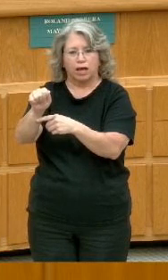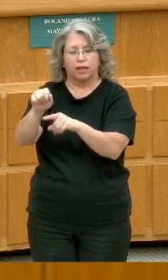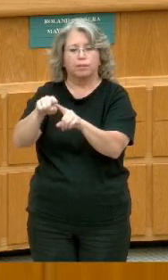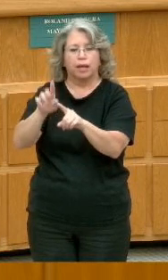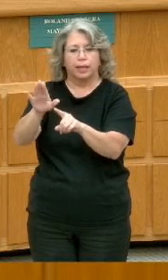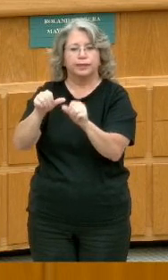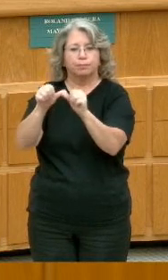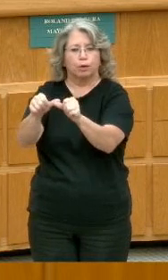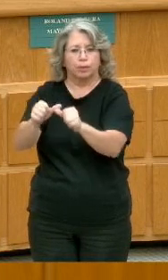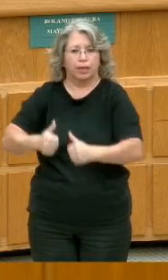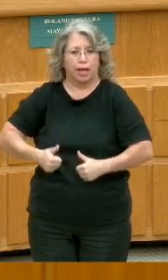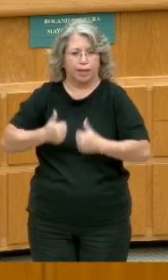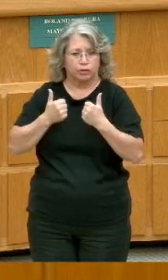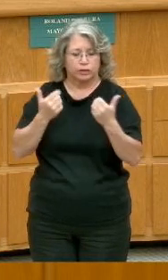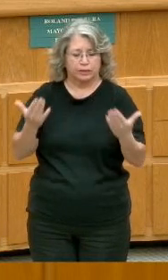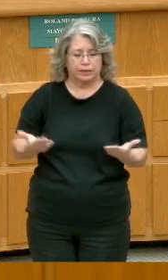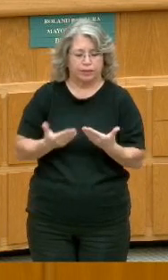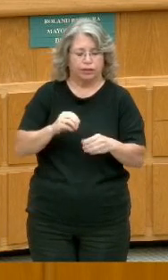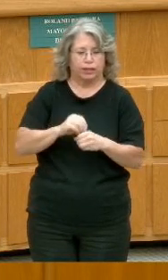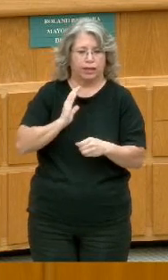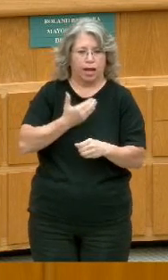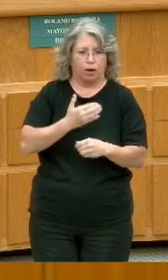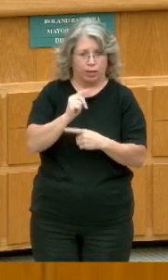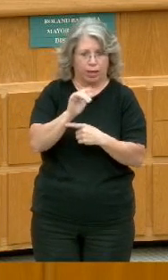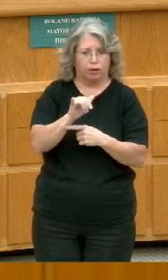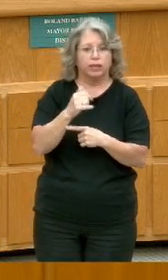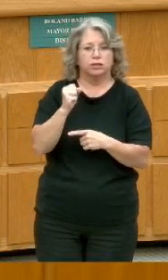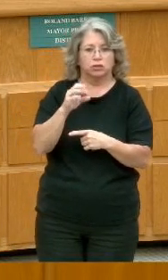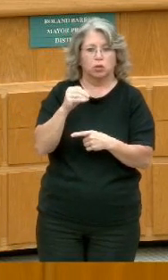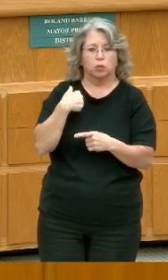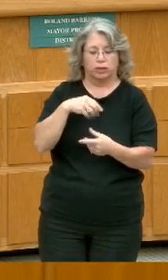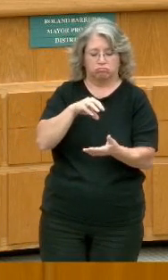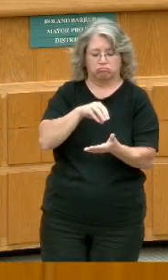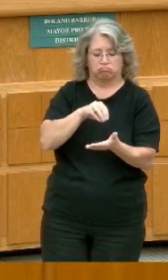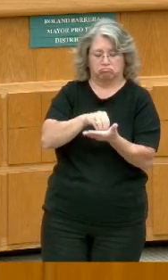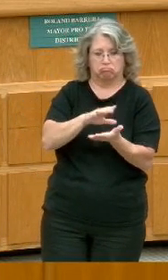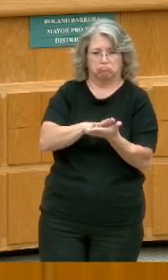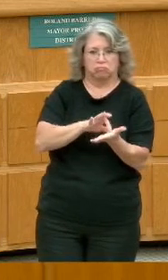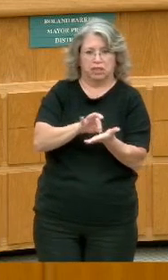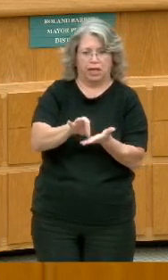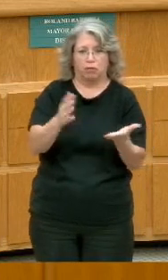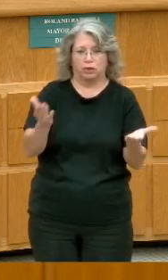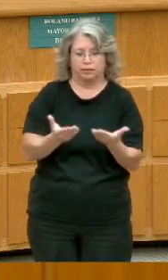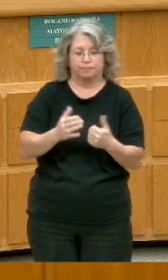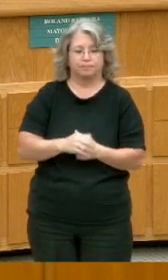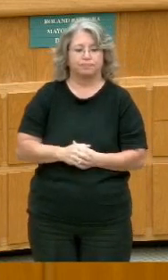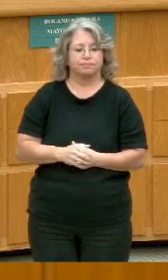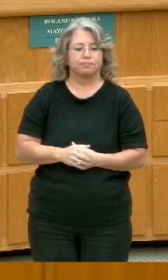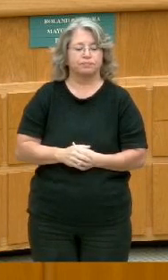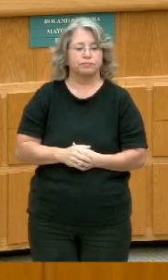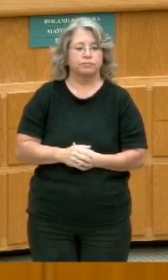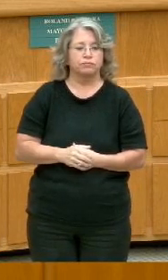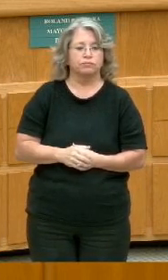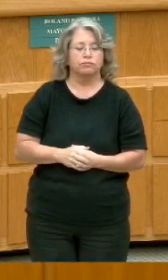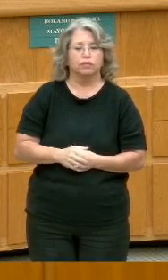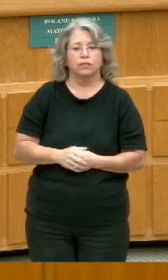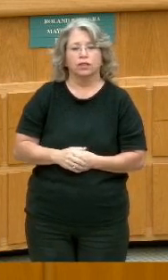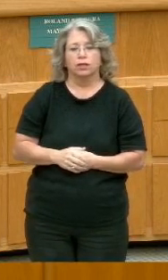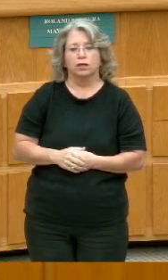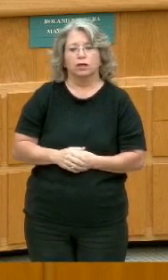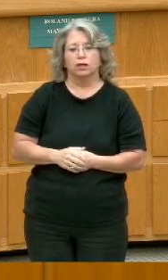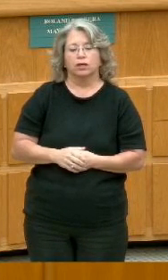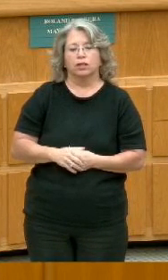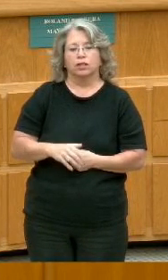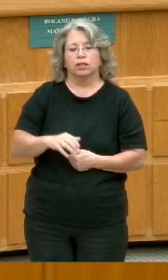permanent residency in Nueces County. We look at the confirmed cases by gender and report that out, and it's been